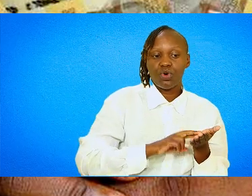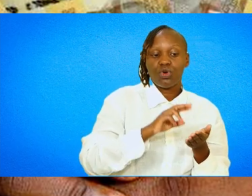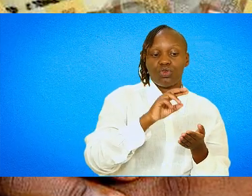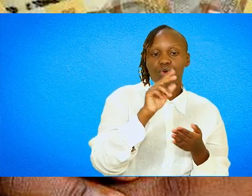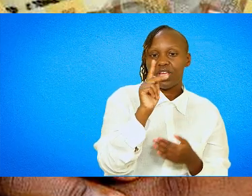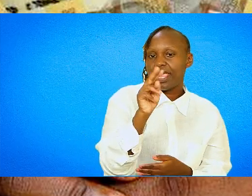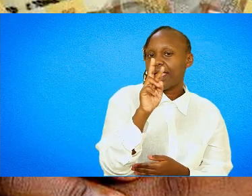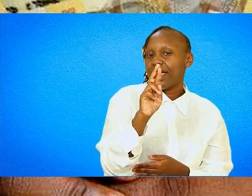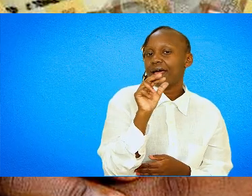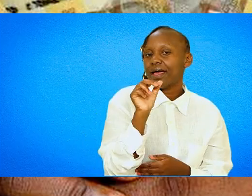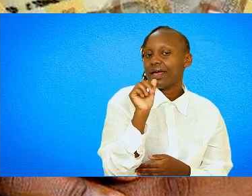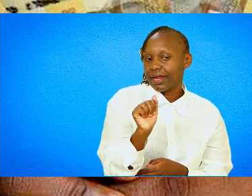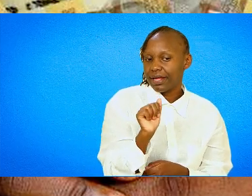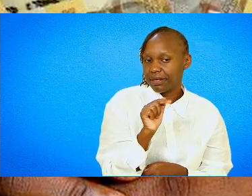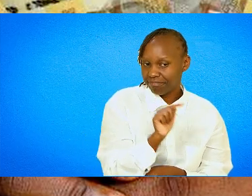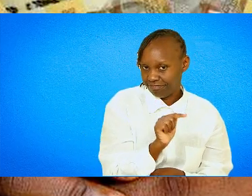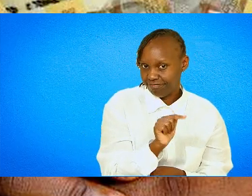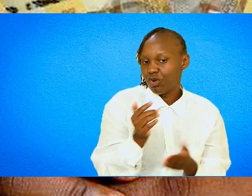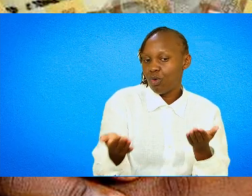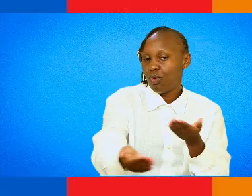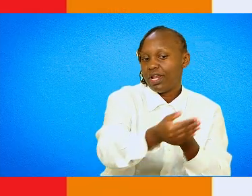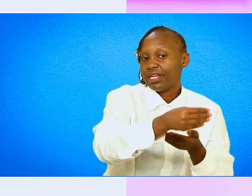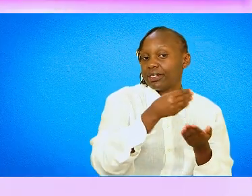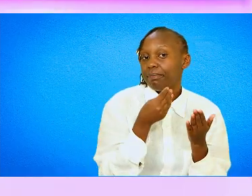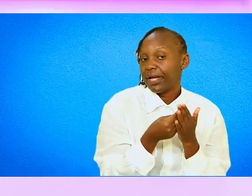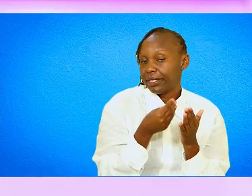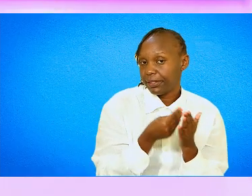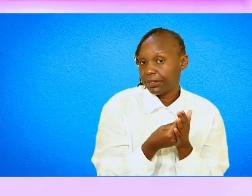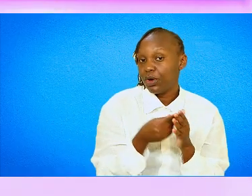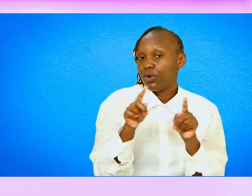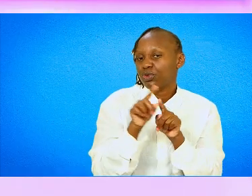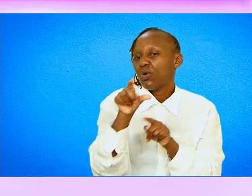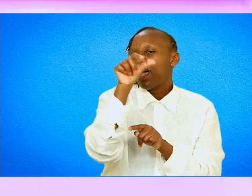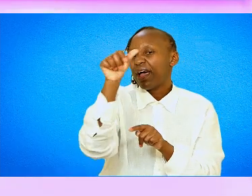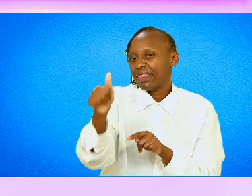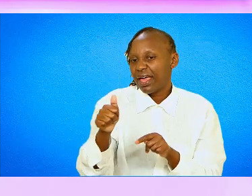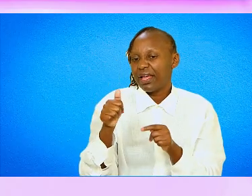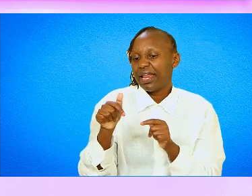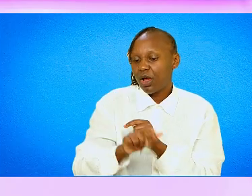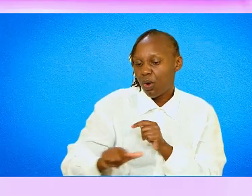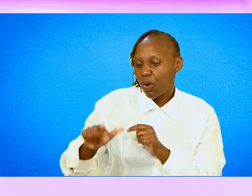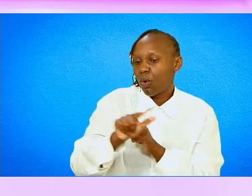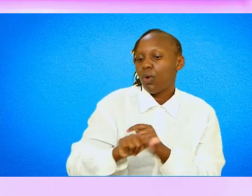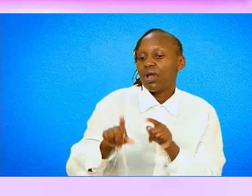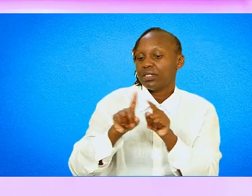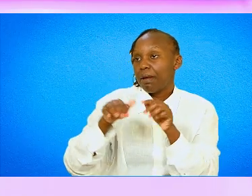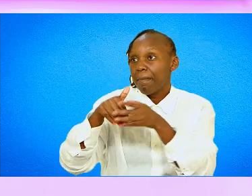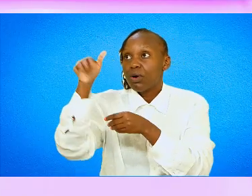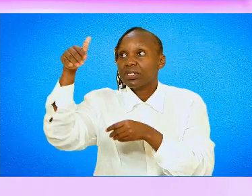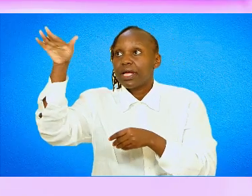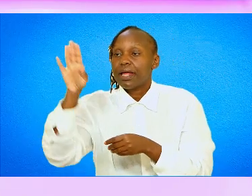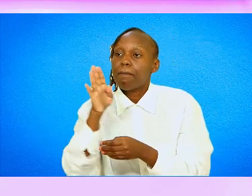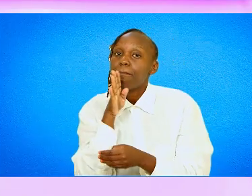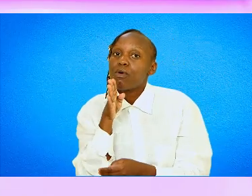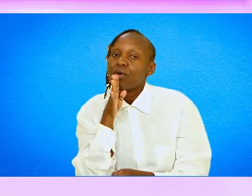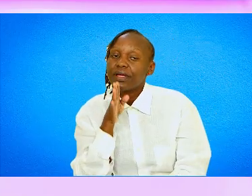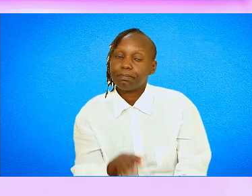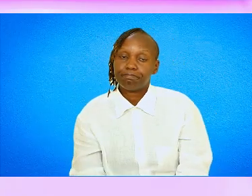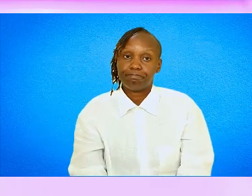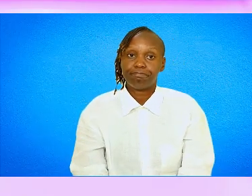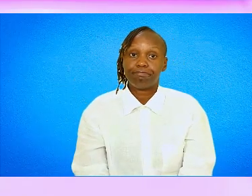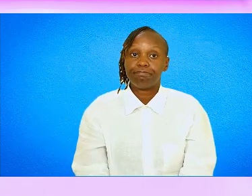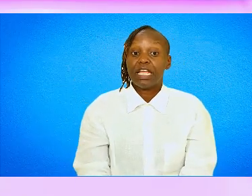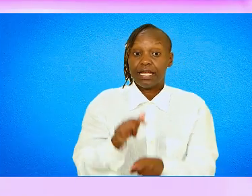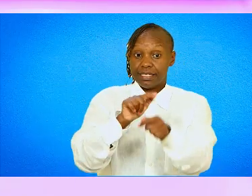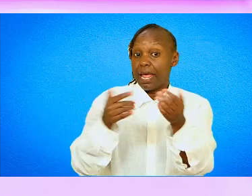Kenya Revenue Authority and other sources like domestic and external borrowing.